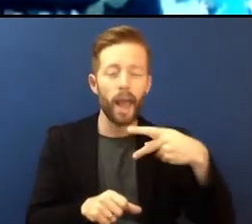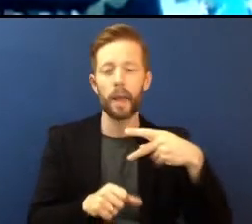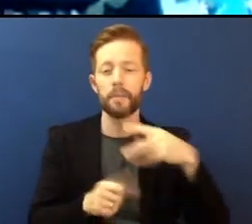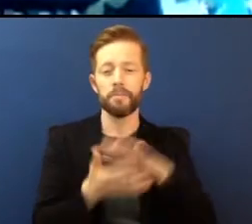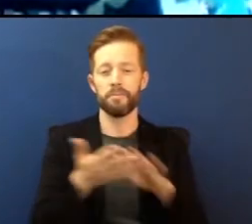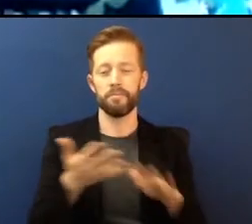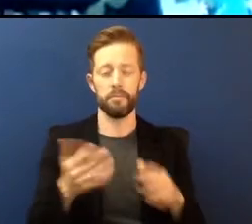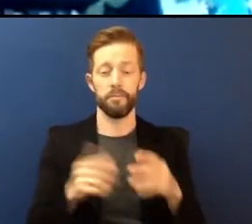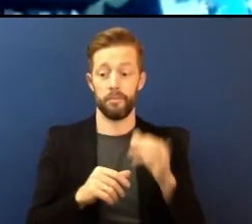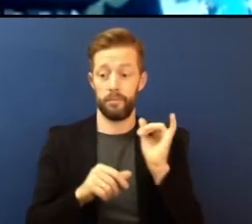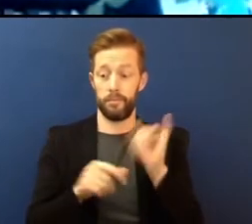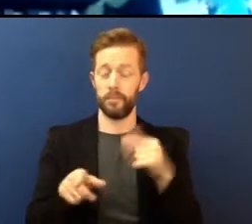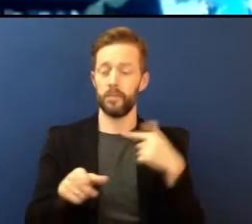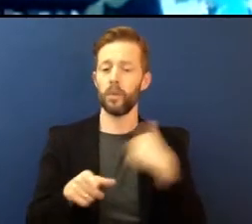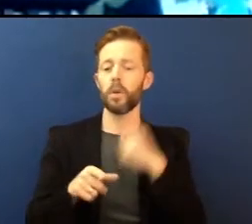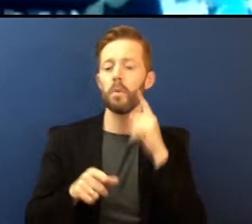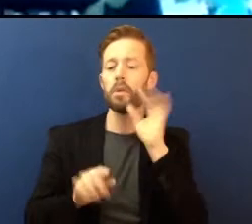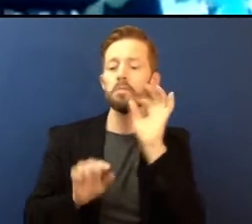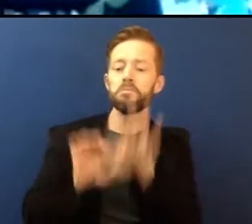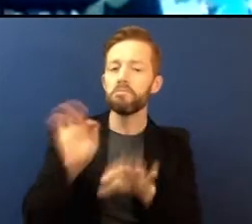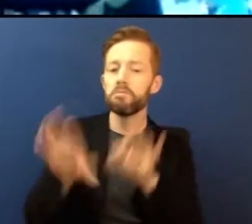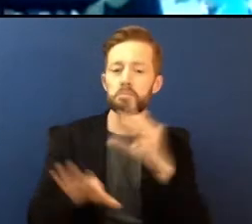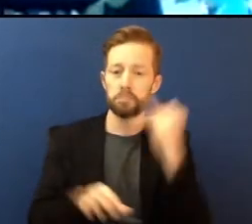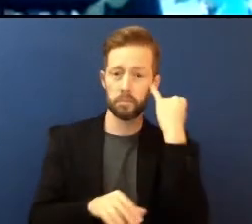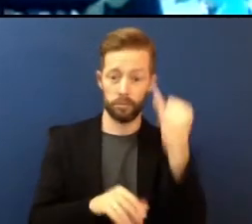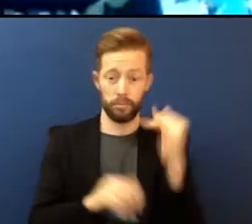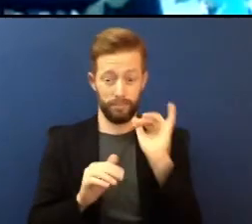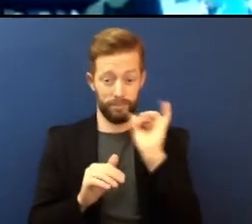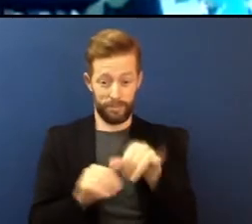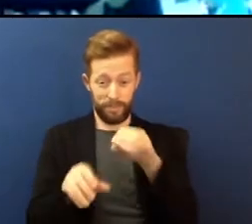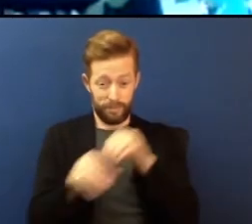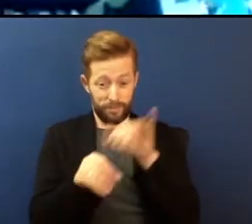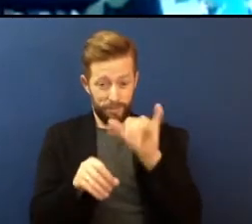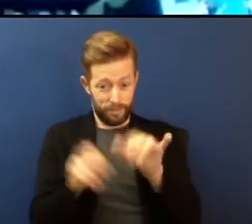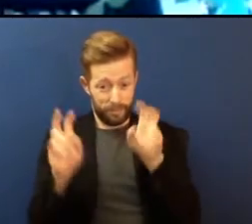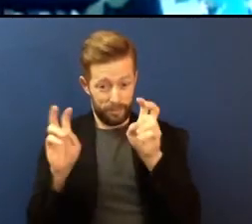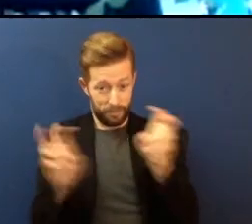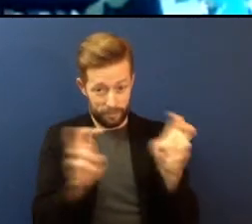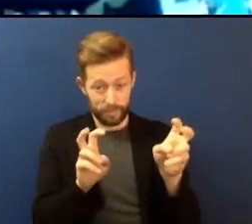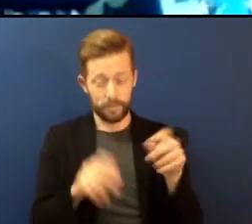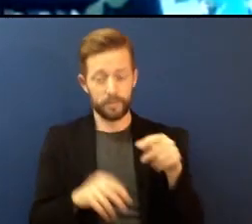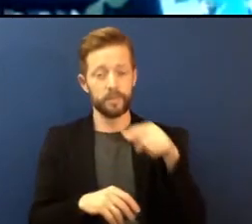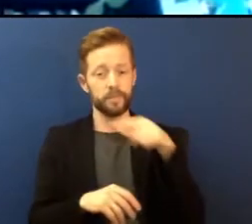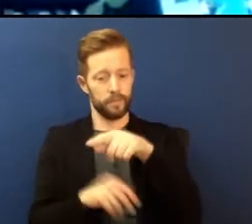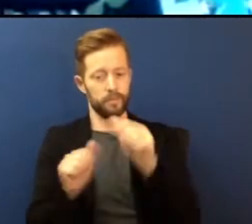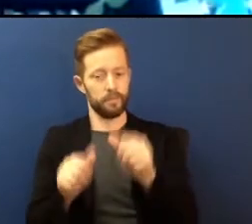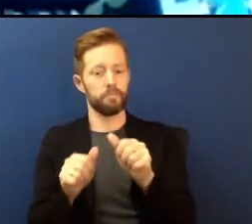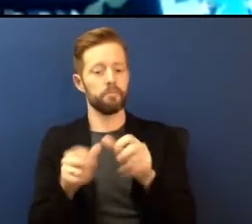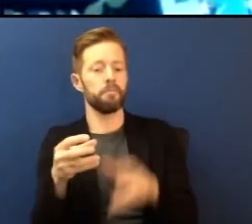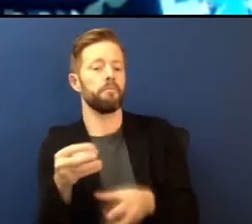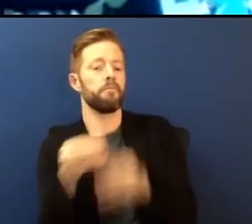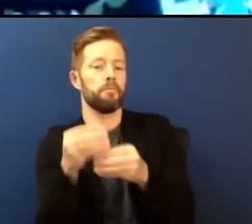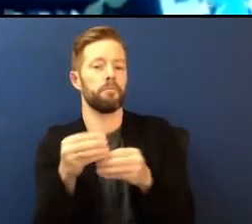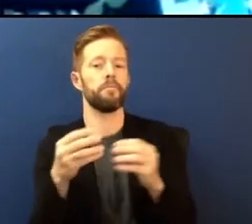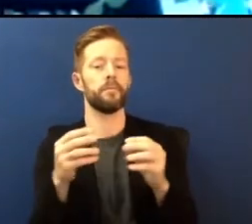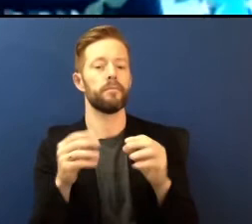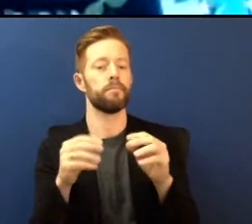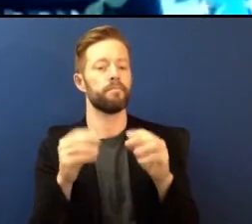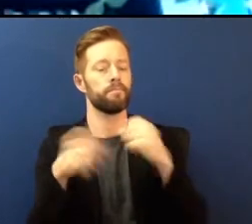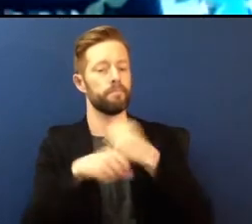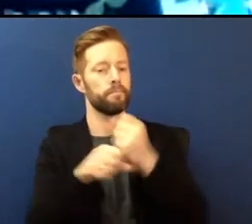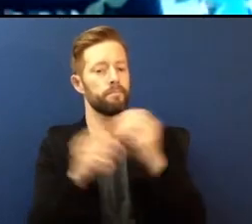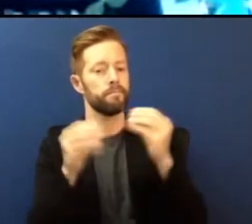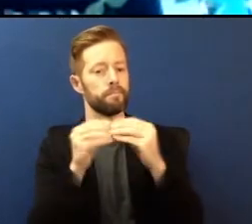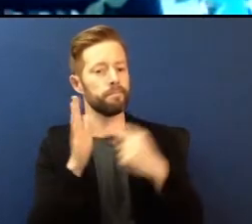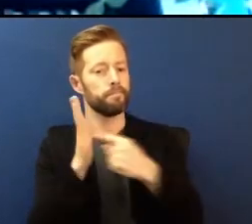RAM structures for kids to play with. What we end up doing is giving them ideas about how within that particular theme you can make